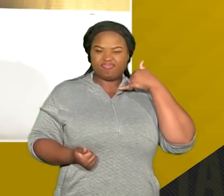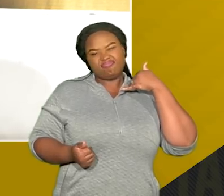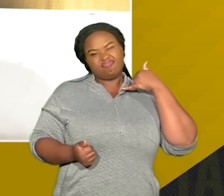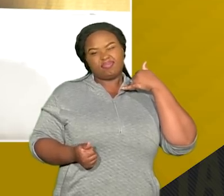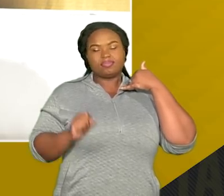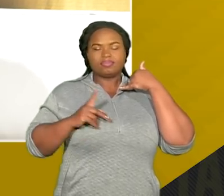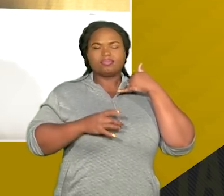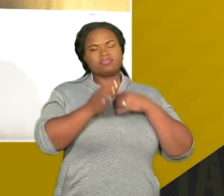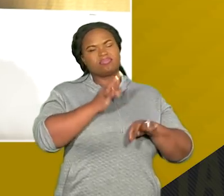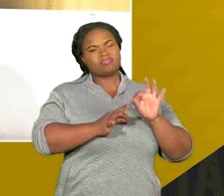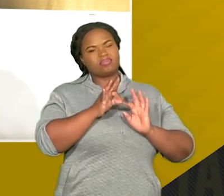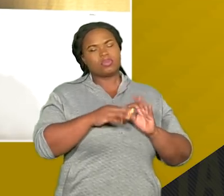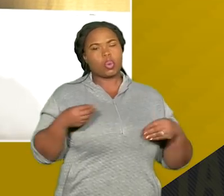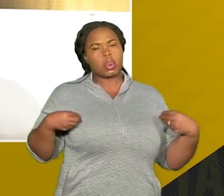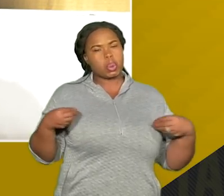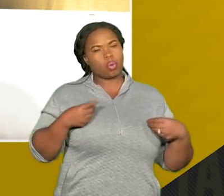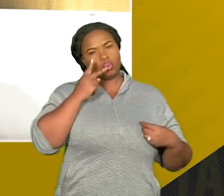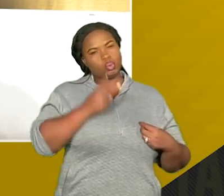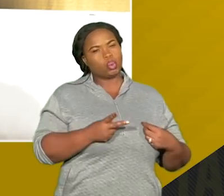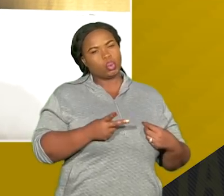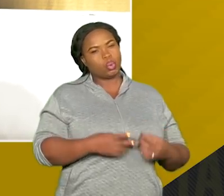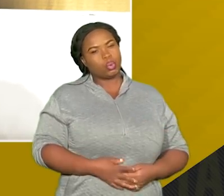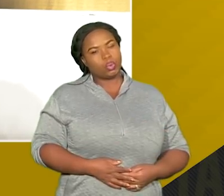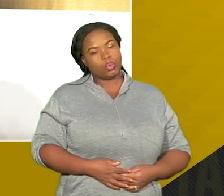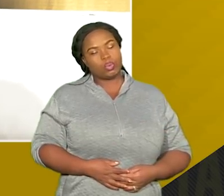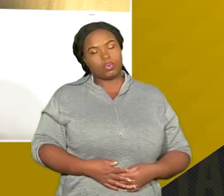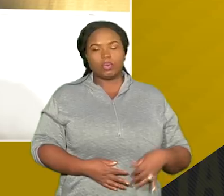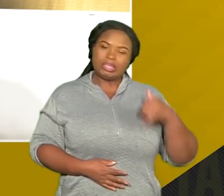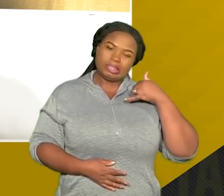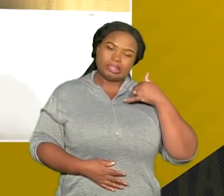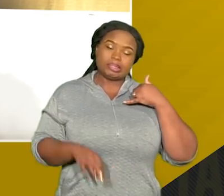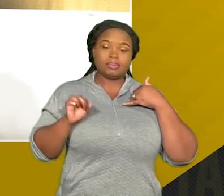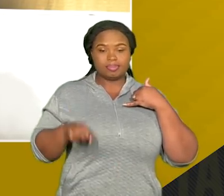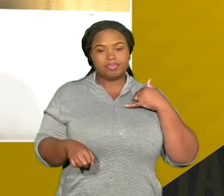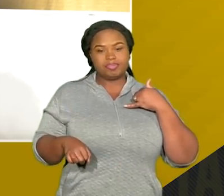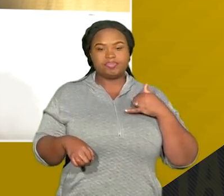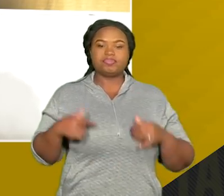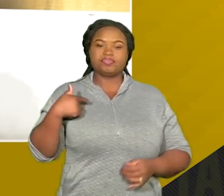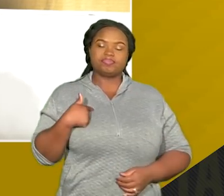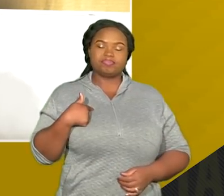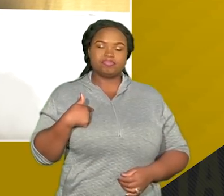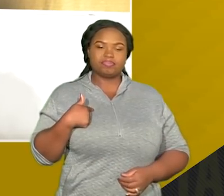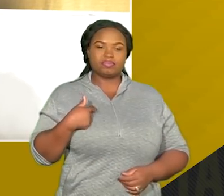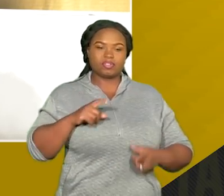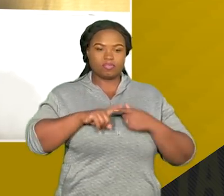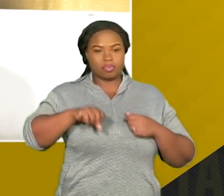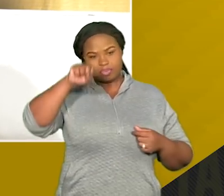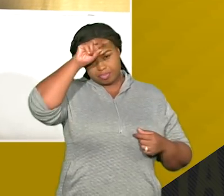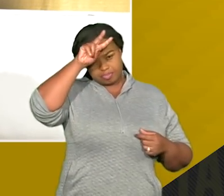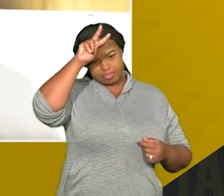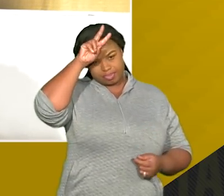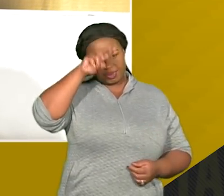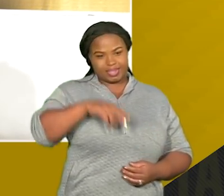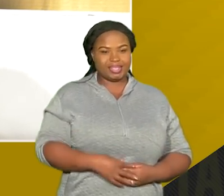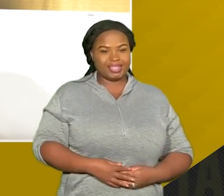Rona. Aure botsa ka tshwene le le ibonnego. Ja, na ke je rai ke jo bush back reach.